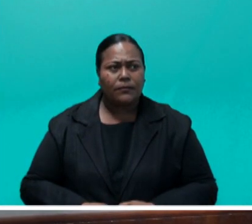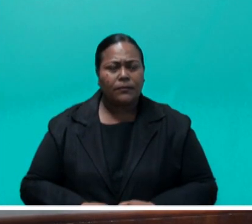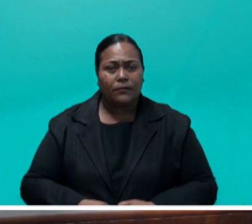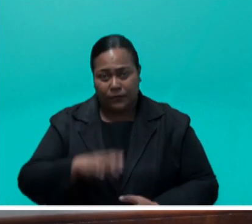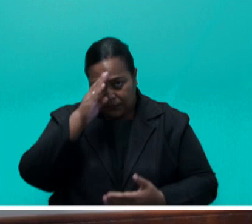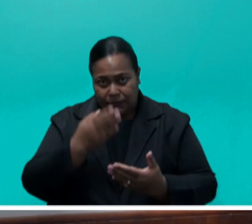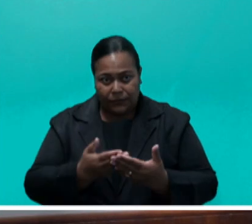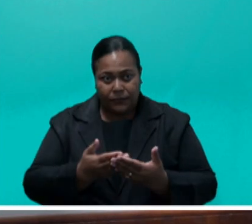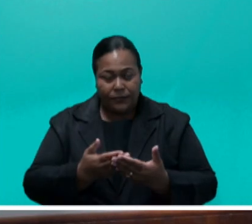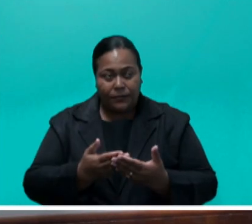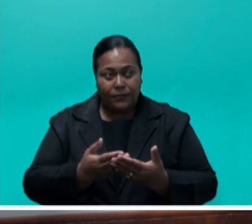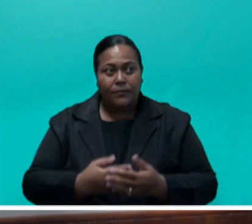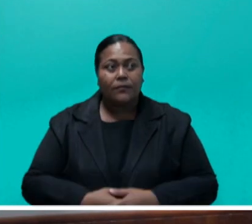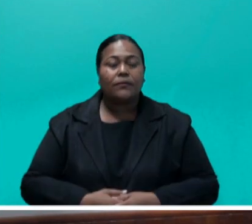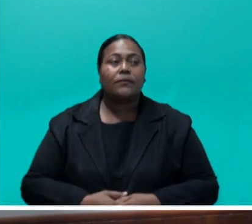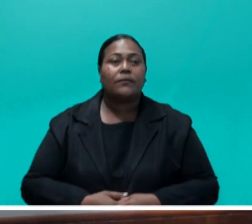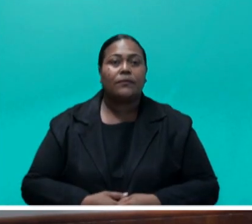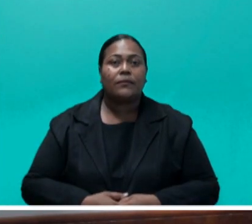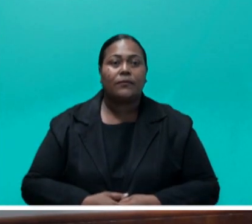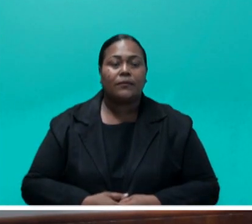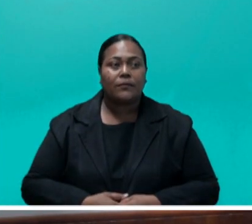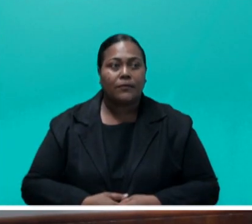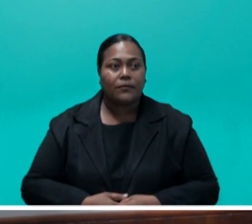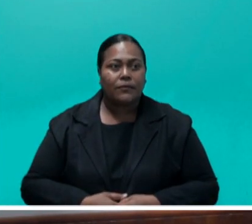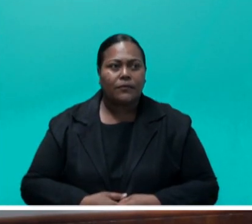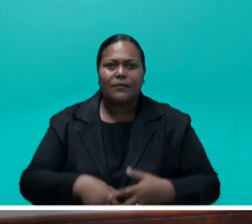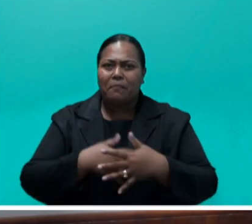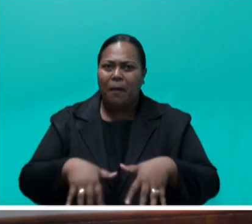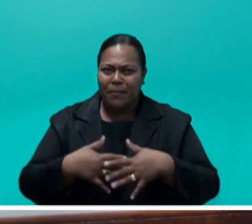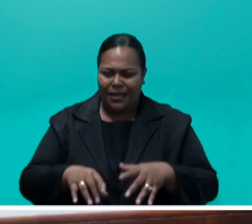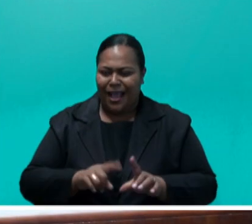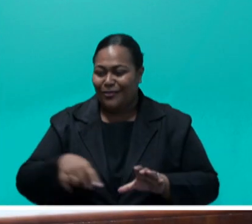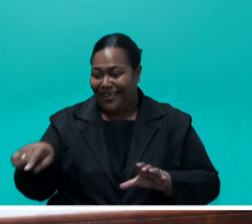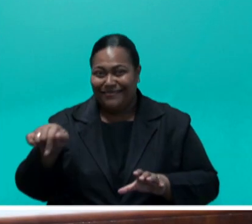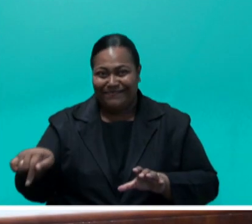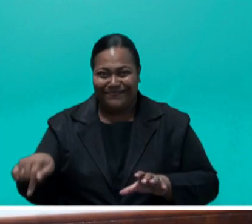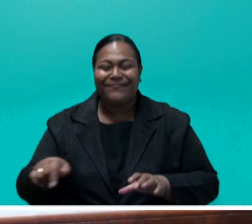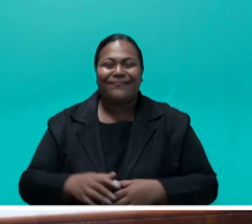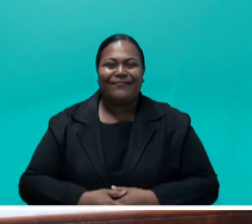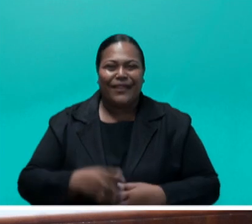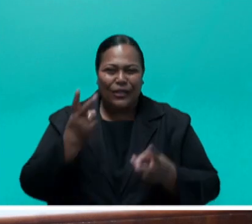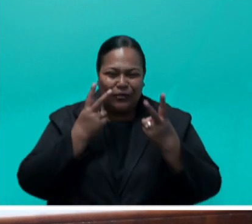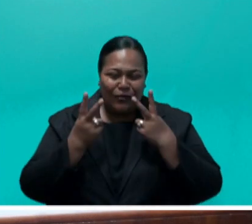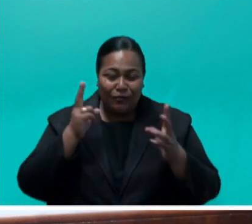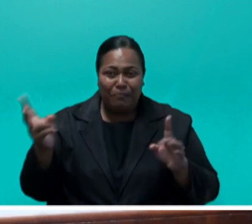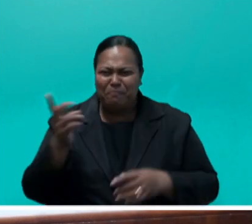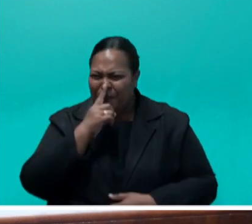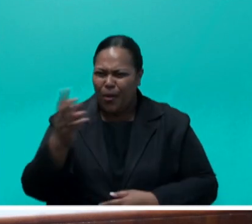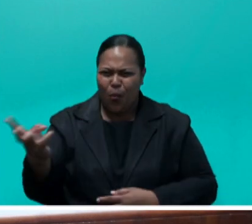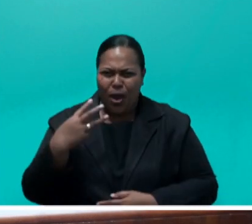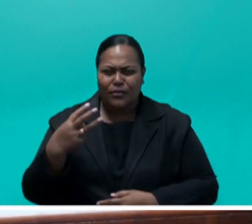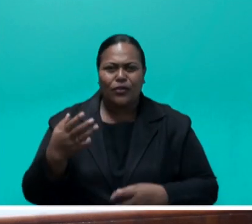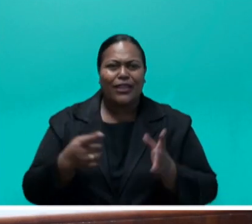students in the public gallery, viewers who are watching through television, broadcasting